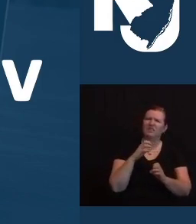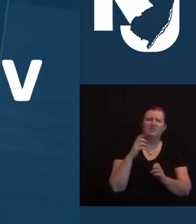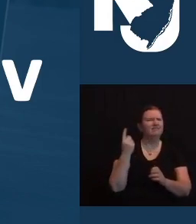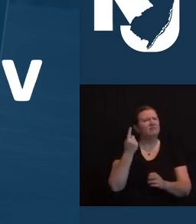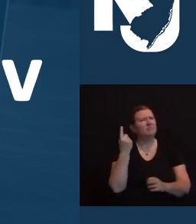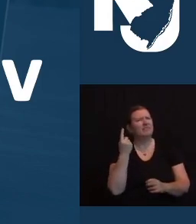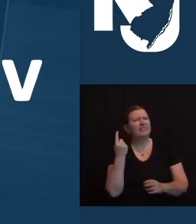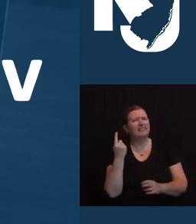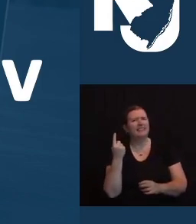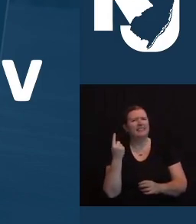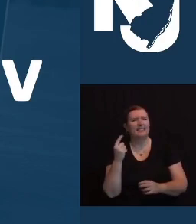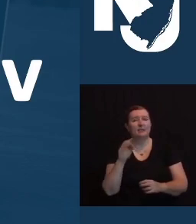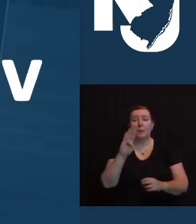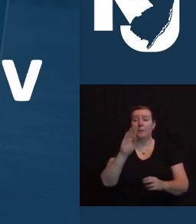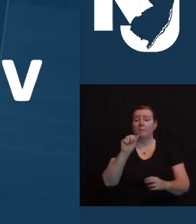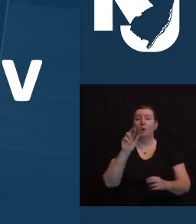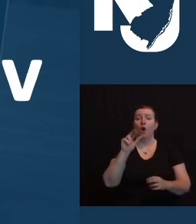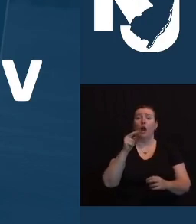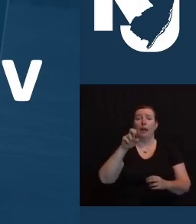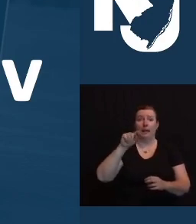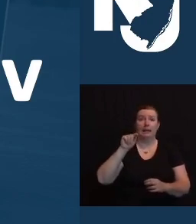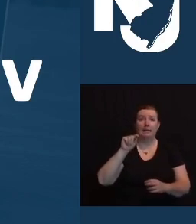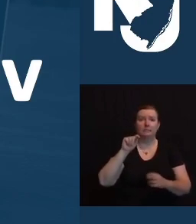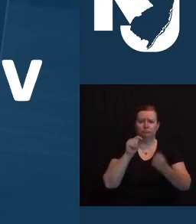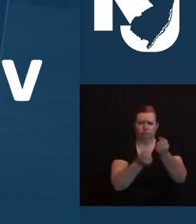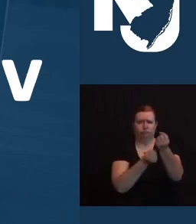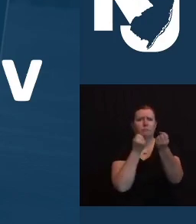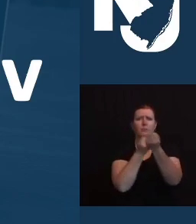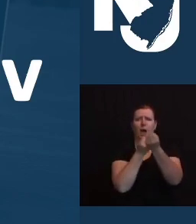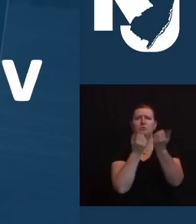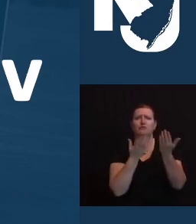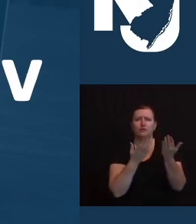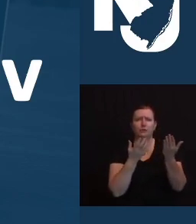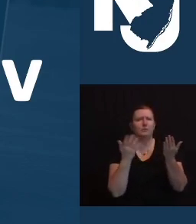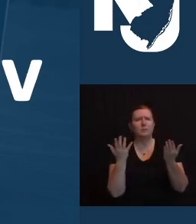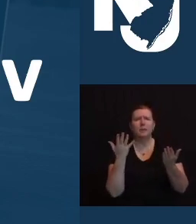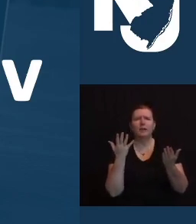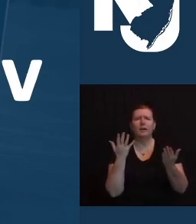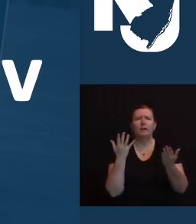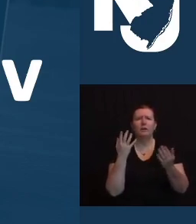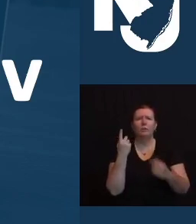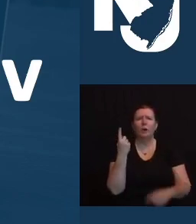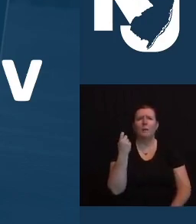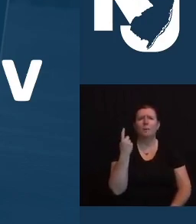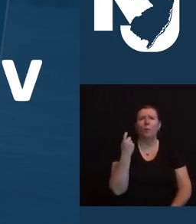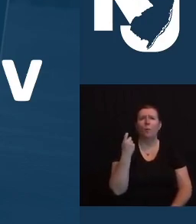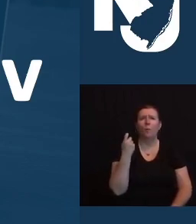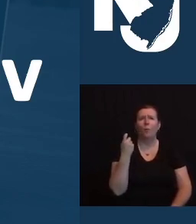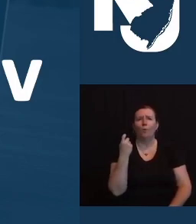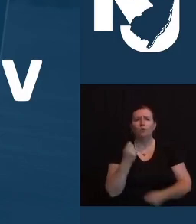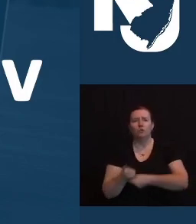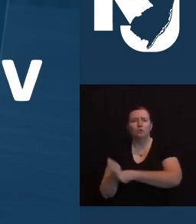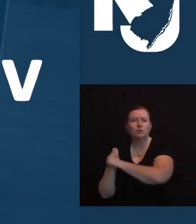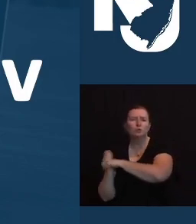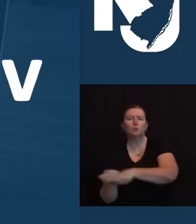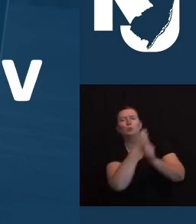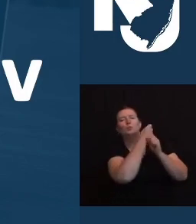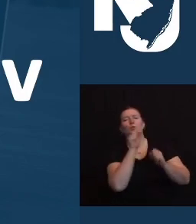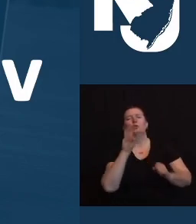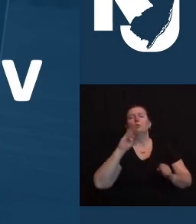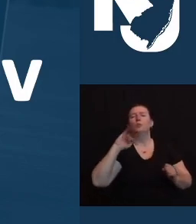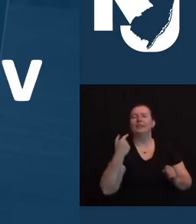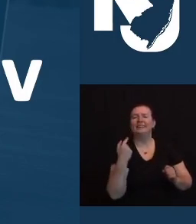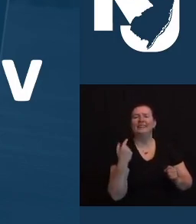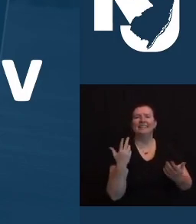Bergen County is sponsoring something they're called the One More Swing Series. So it's a group of Bergen County